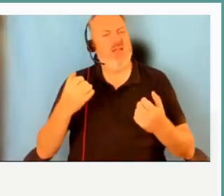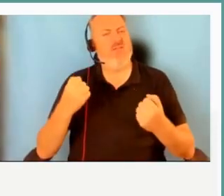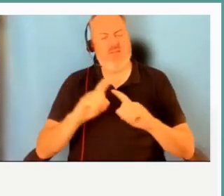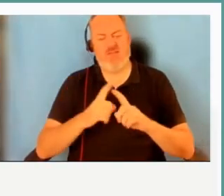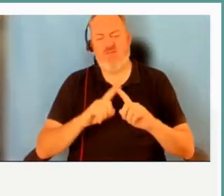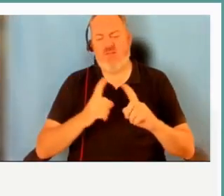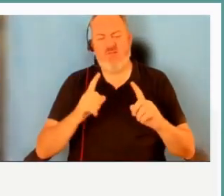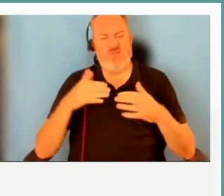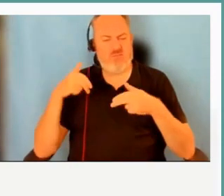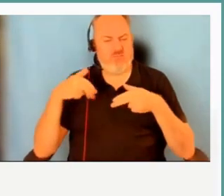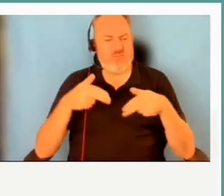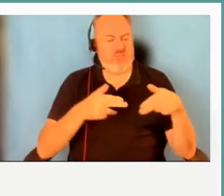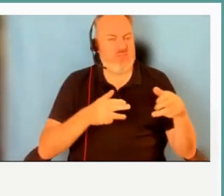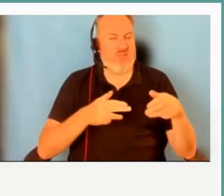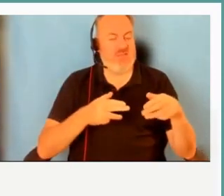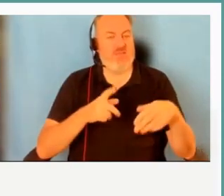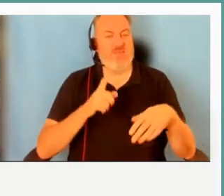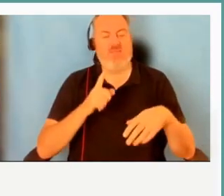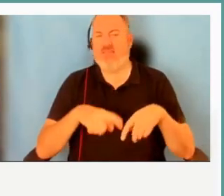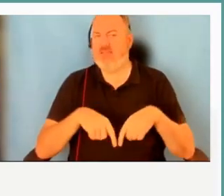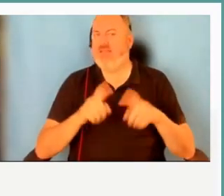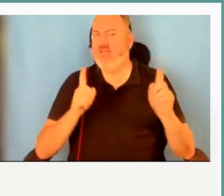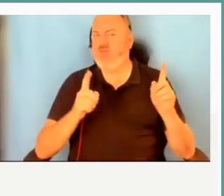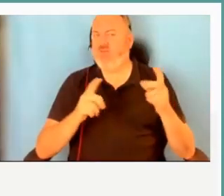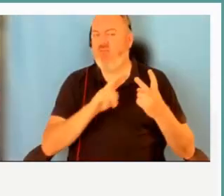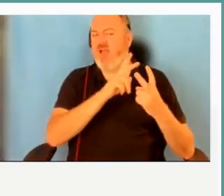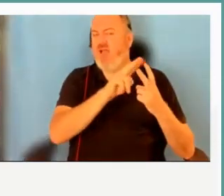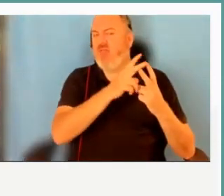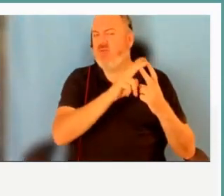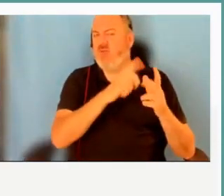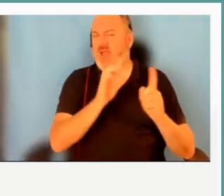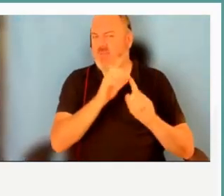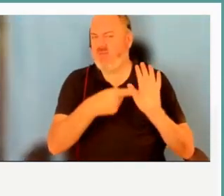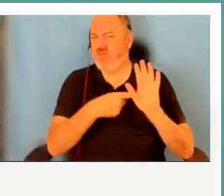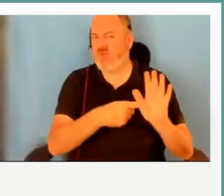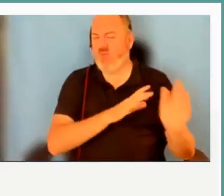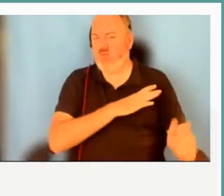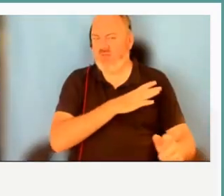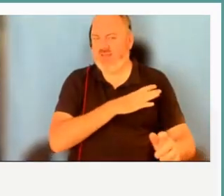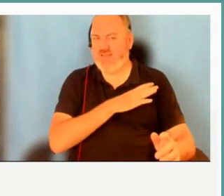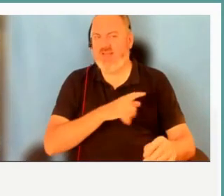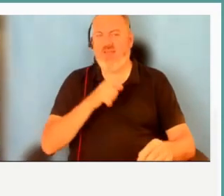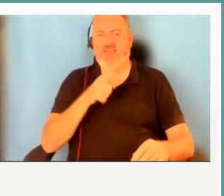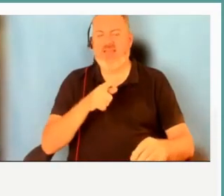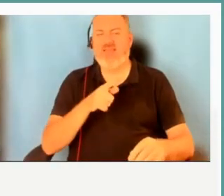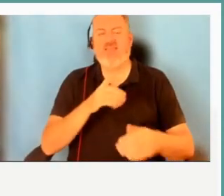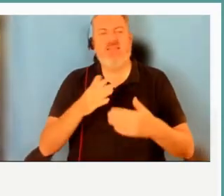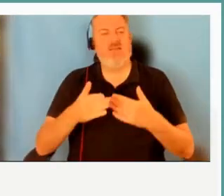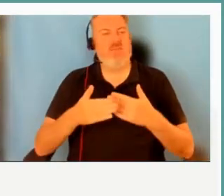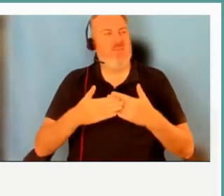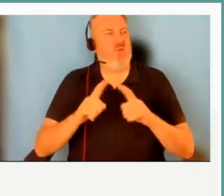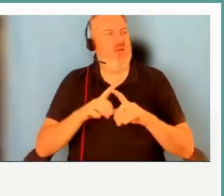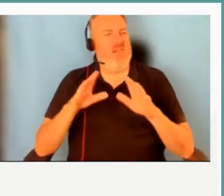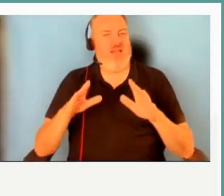programs. So unlike Sleepio and Daylight, it's not a guided program. It's more so like